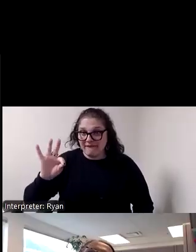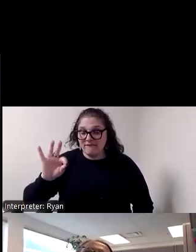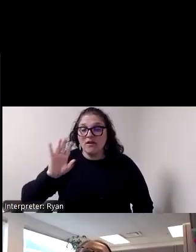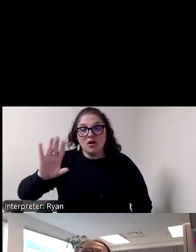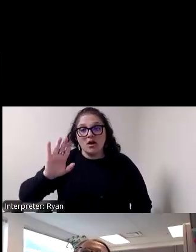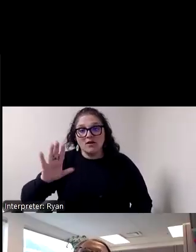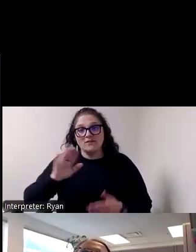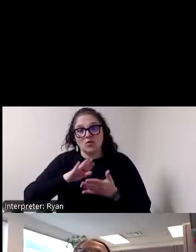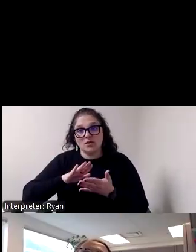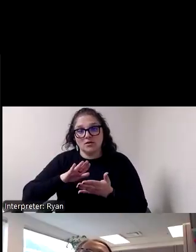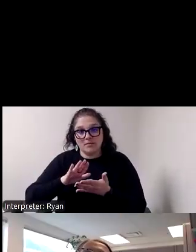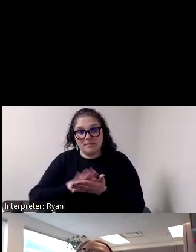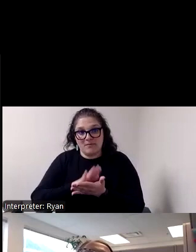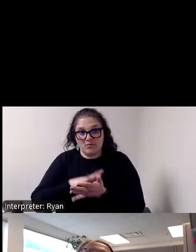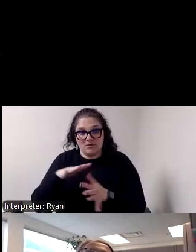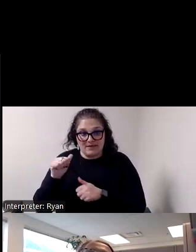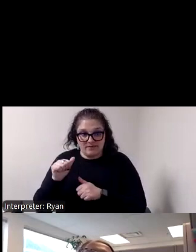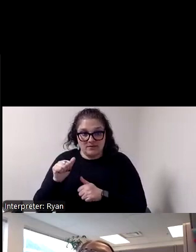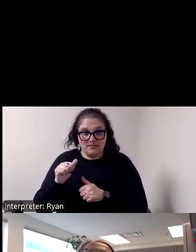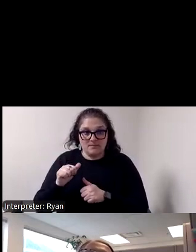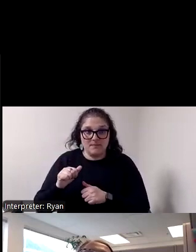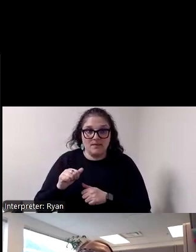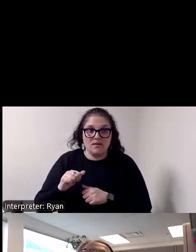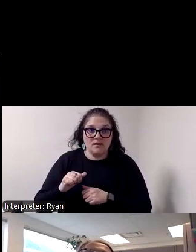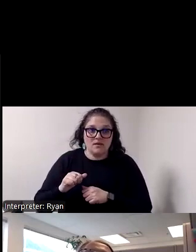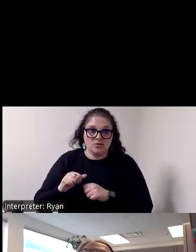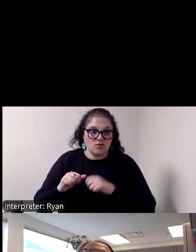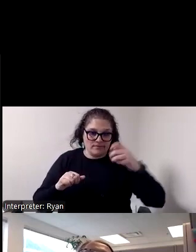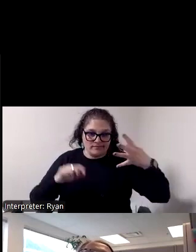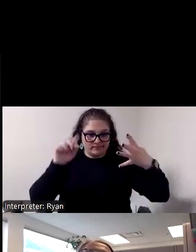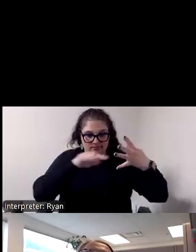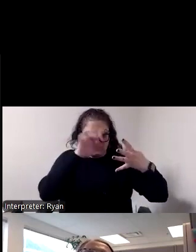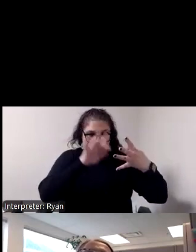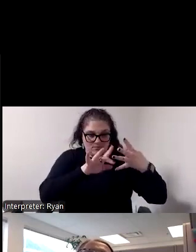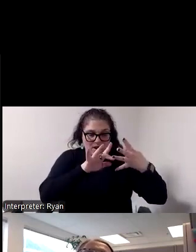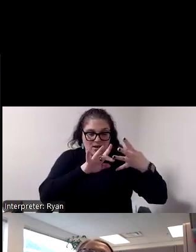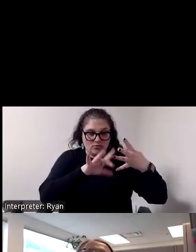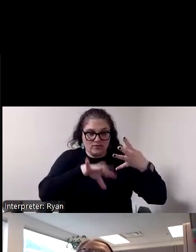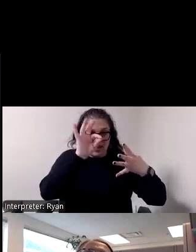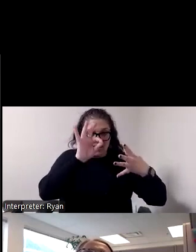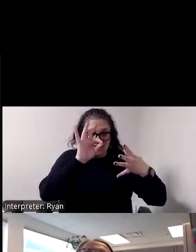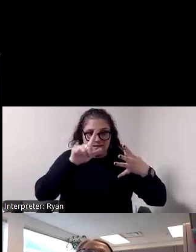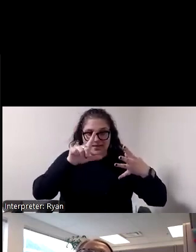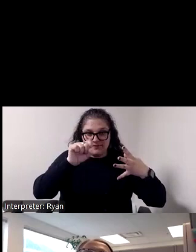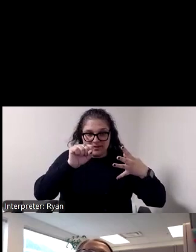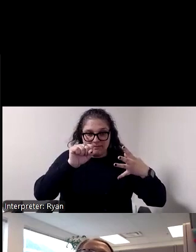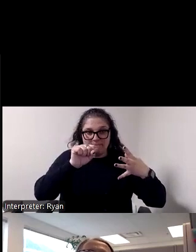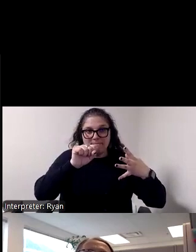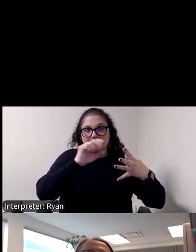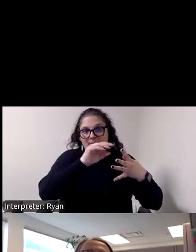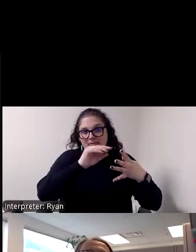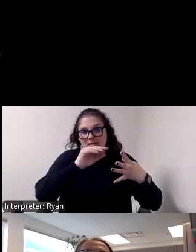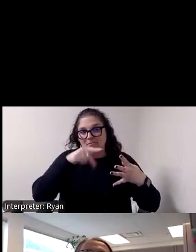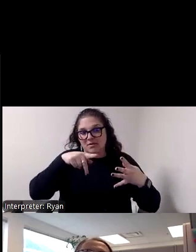or leave slip. So I'm going to go ahead and browse and go and find my leave slip. So here we go. I've got my